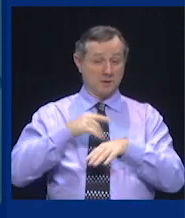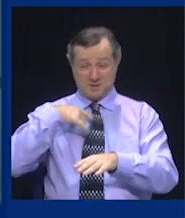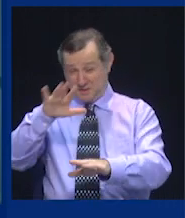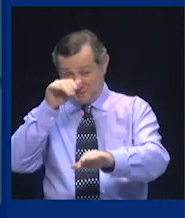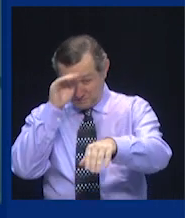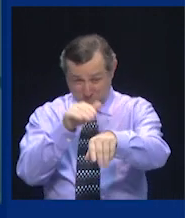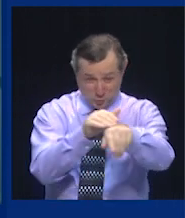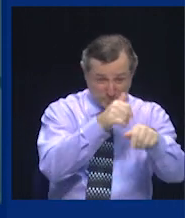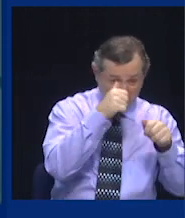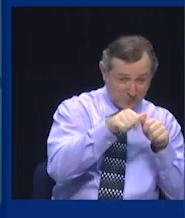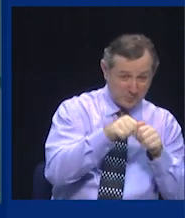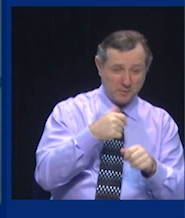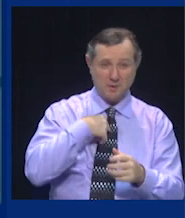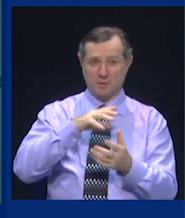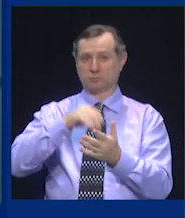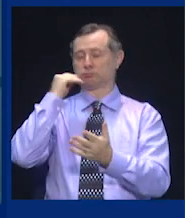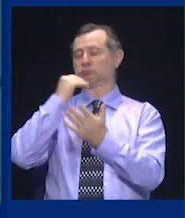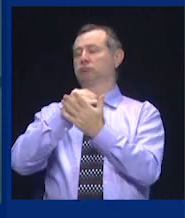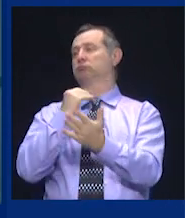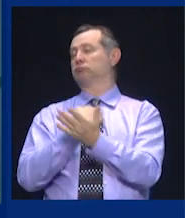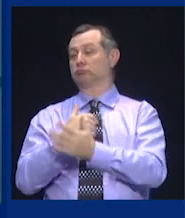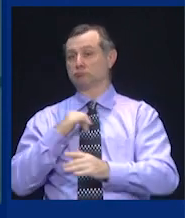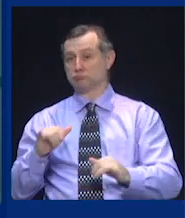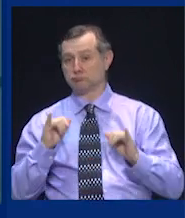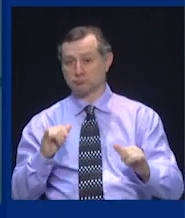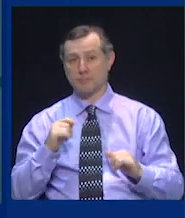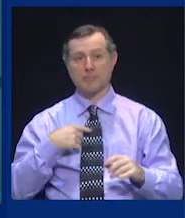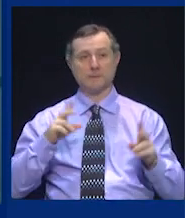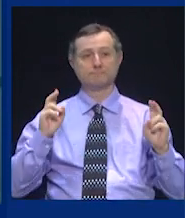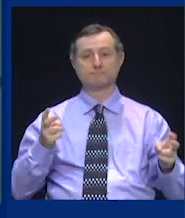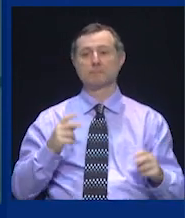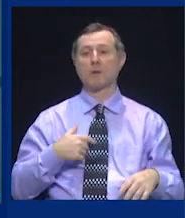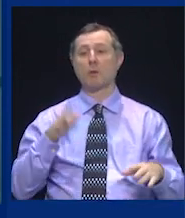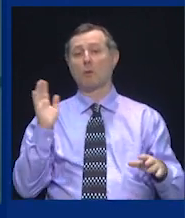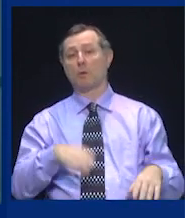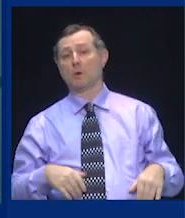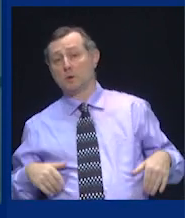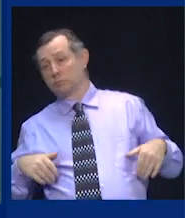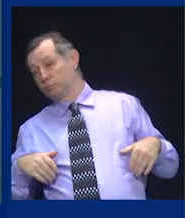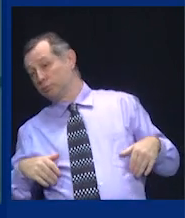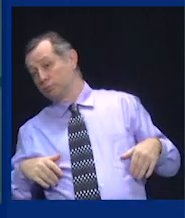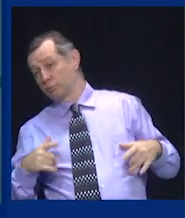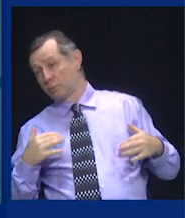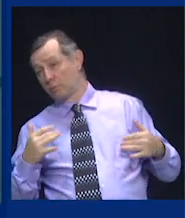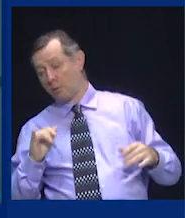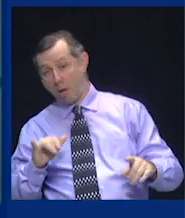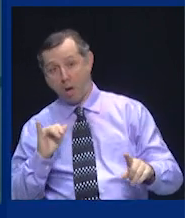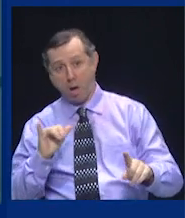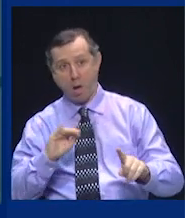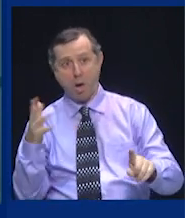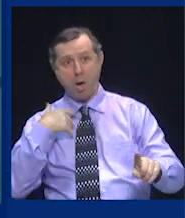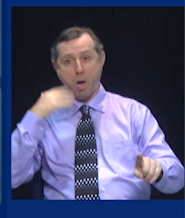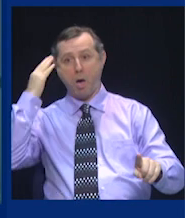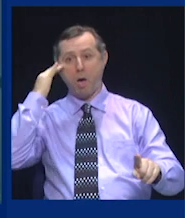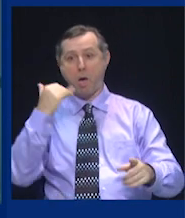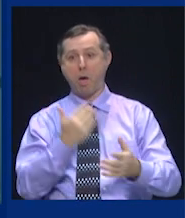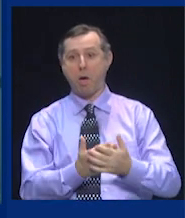learned. If you wait to act until it's obvious, it's already too